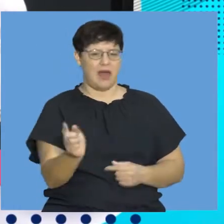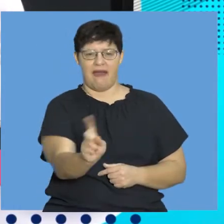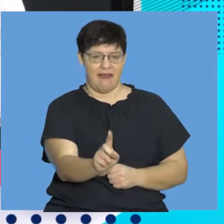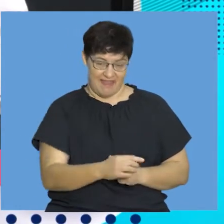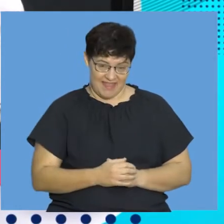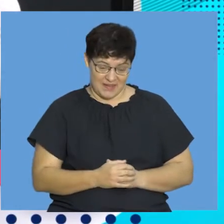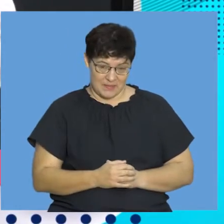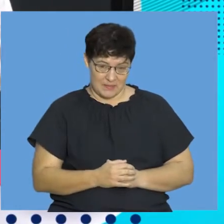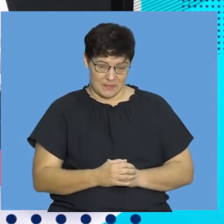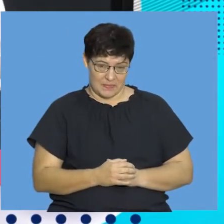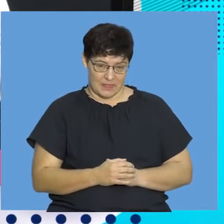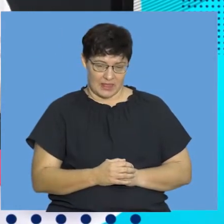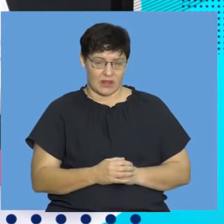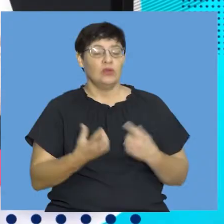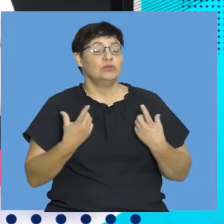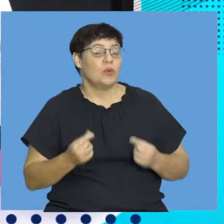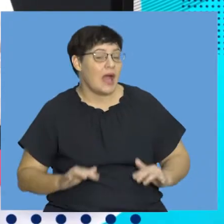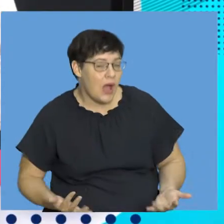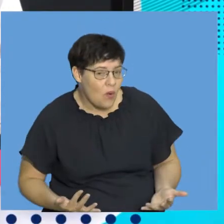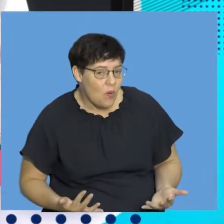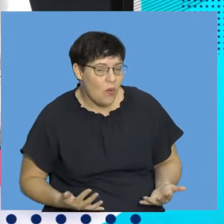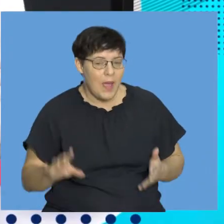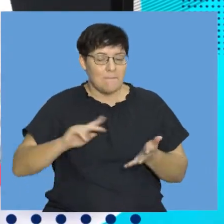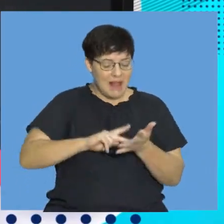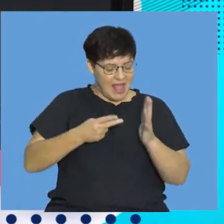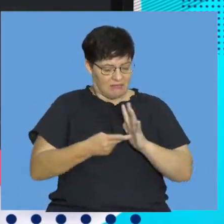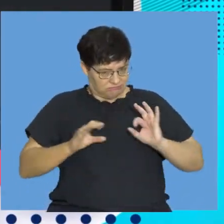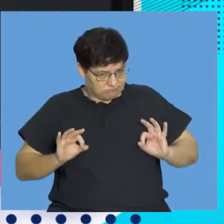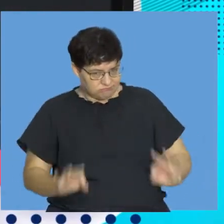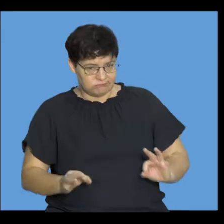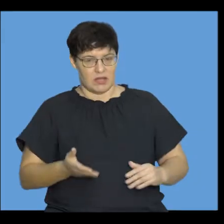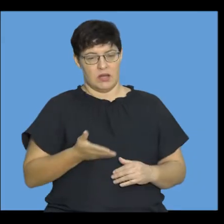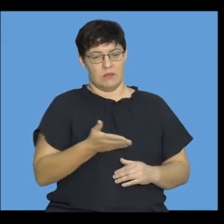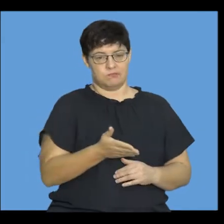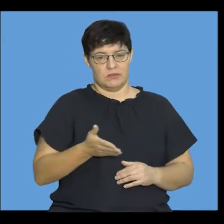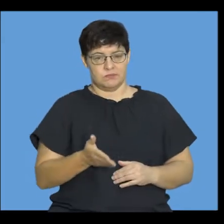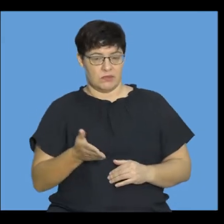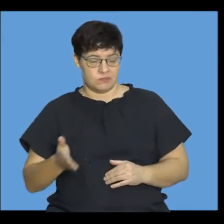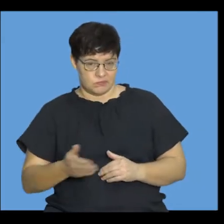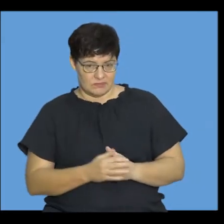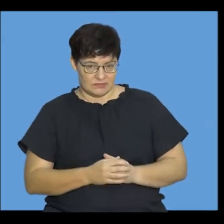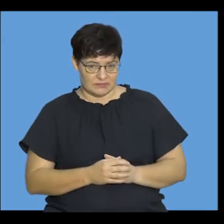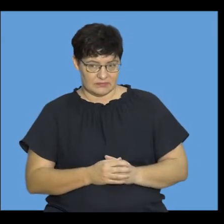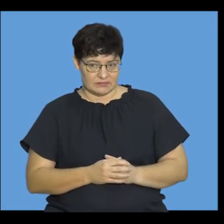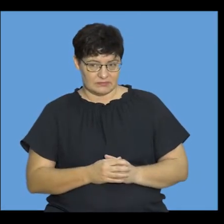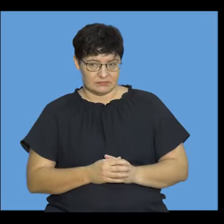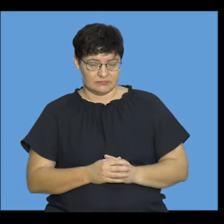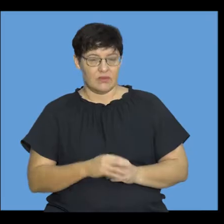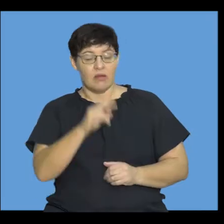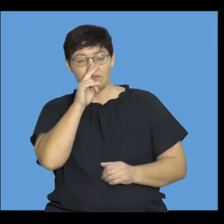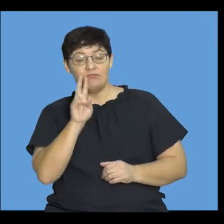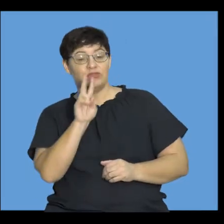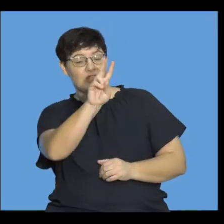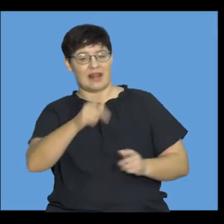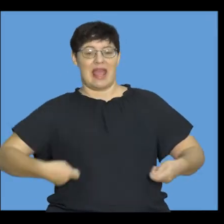is done with proper planning in place. So by the same token, you're going to look at your projected expenses, and